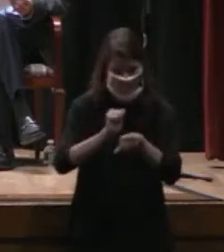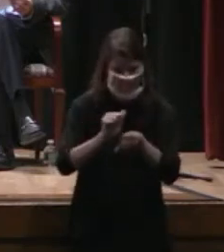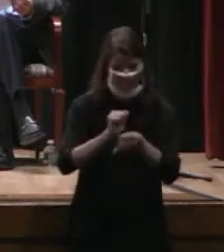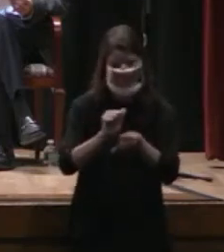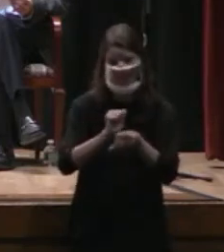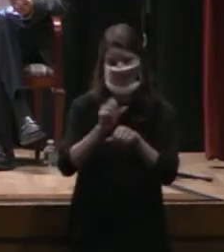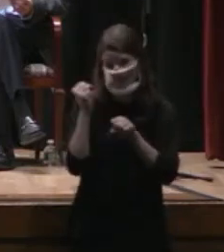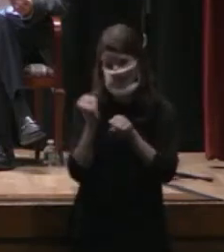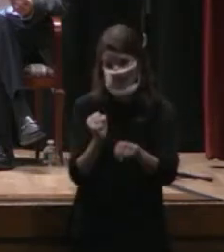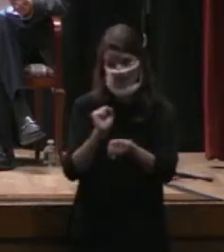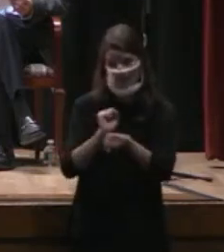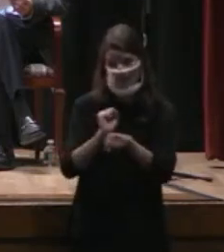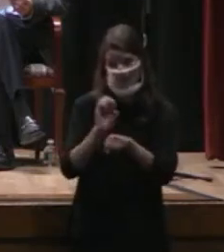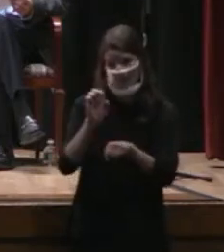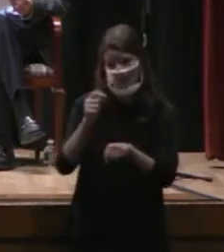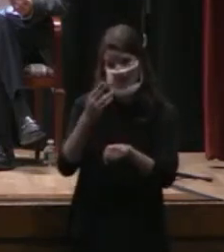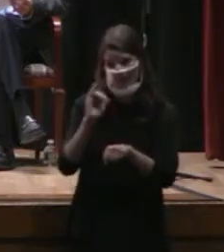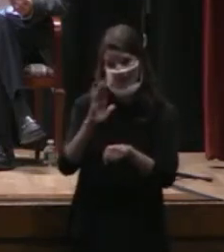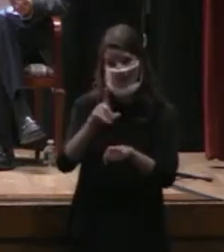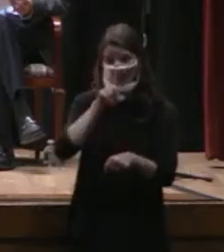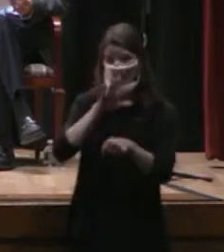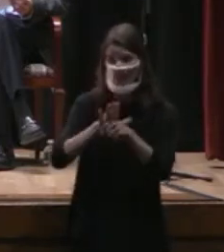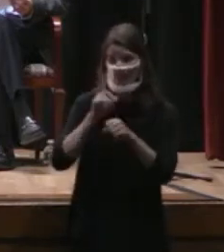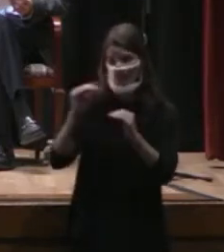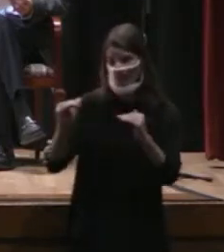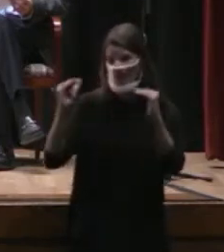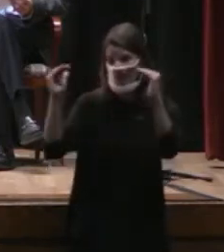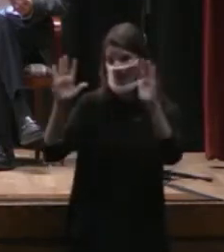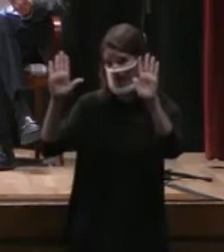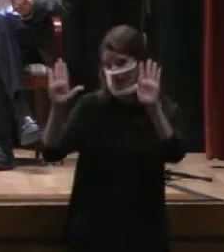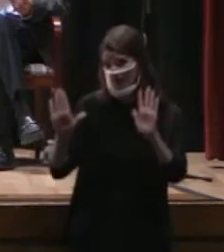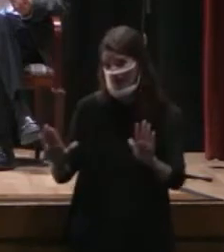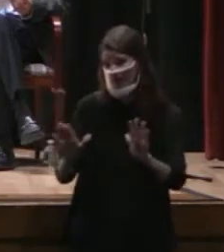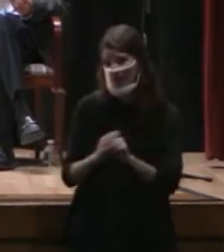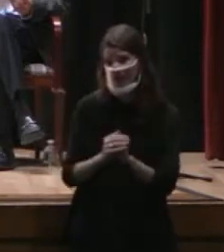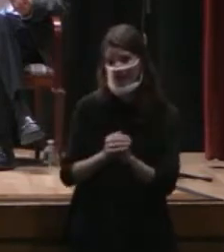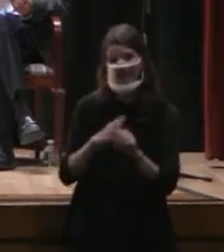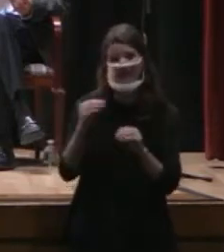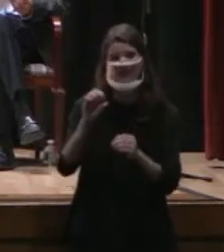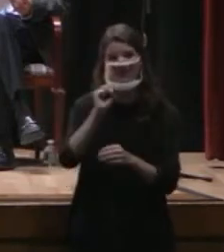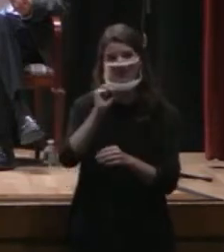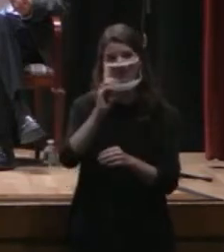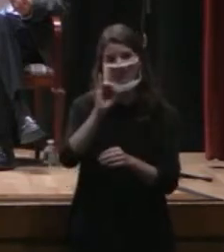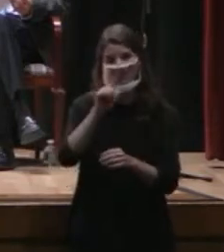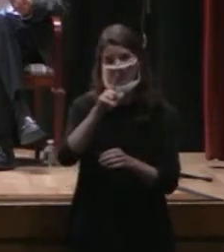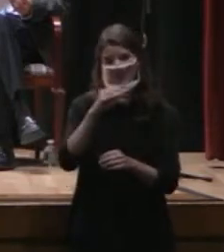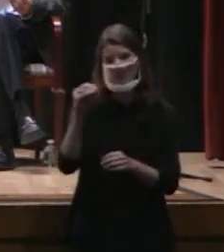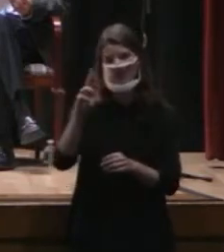work ethic, commitment to excellence, and